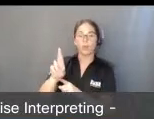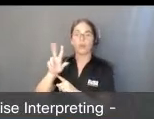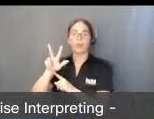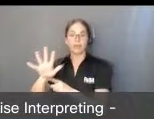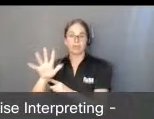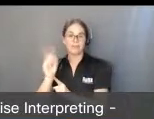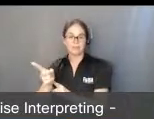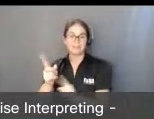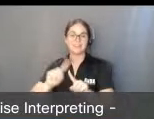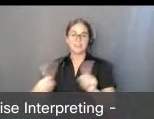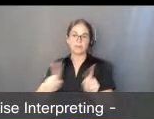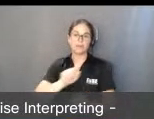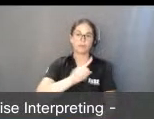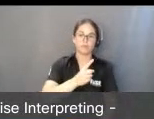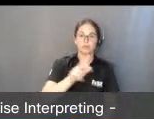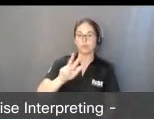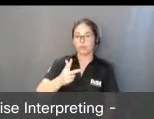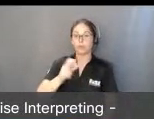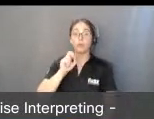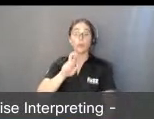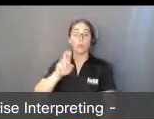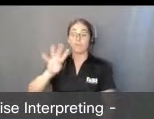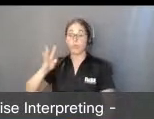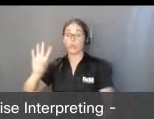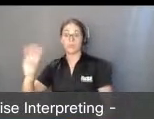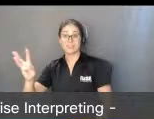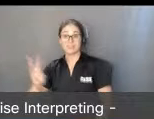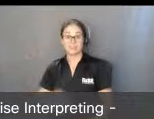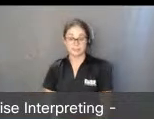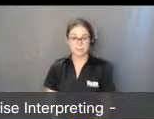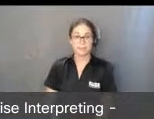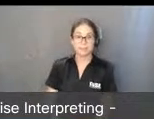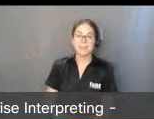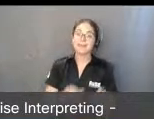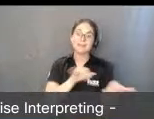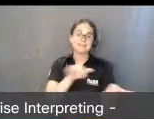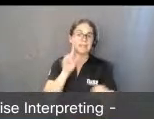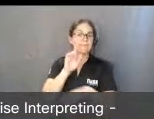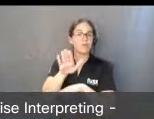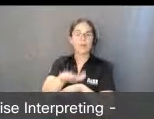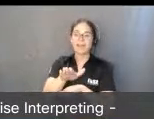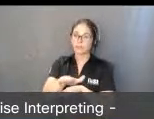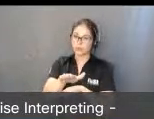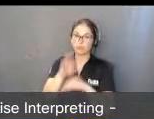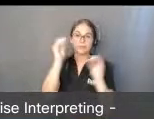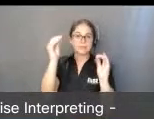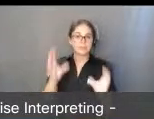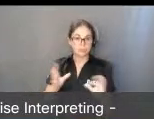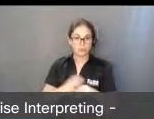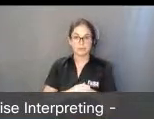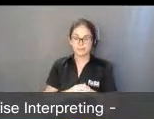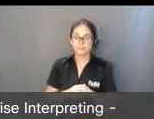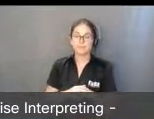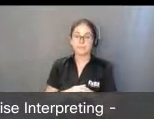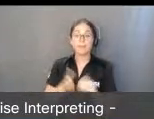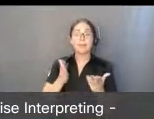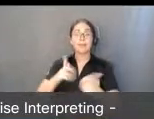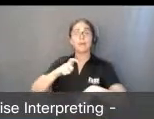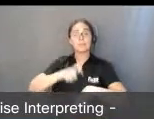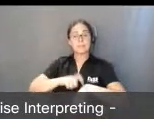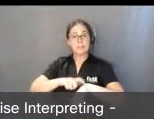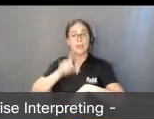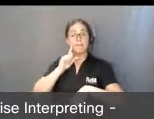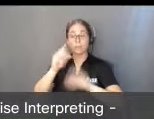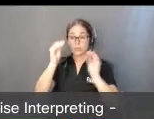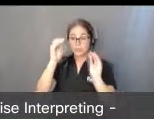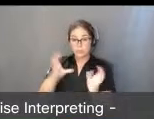slide, please. The afternoons are the same for first through sixth grade as TK to kindergarten, which allow for time to support